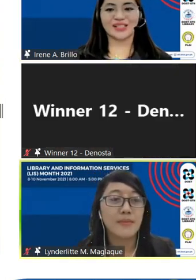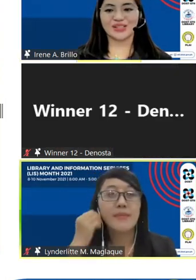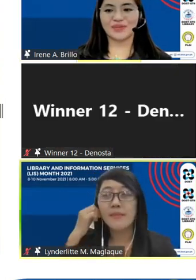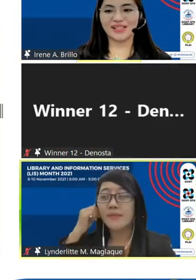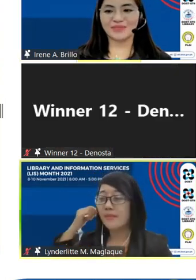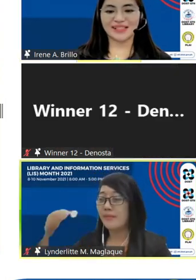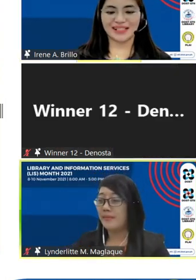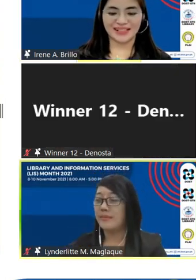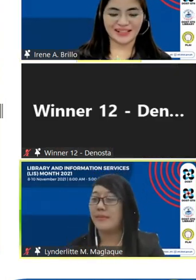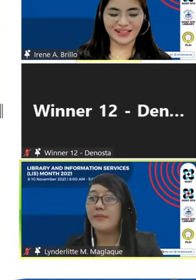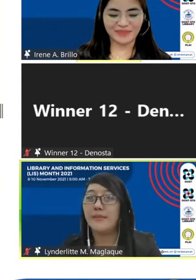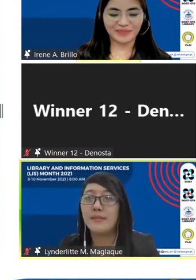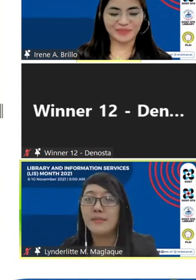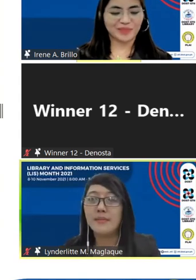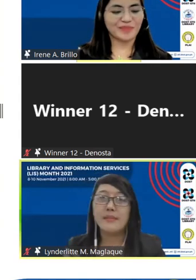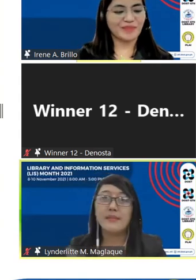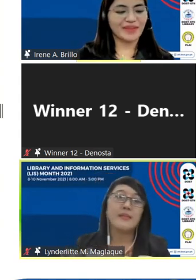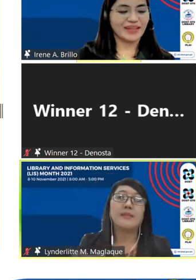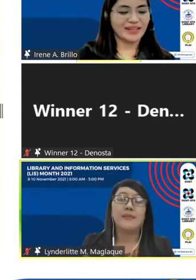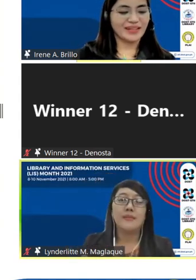And thank you so much, Ms. Linder.